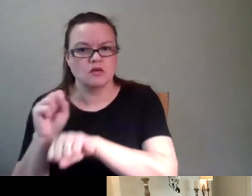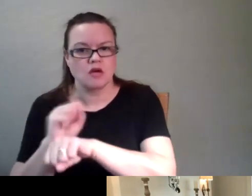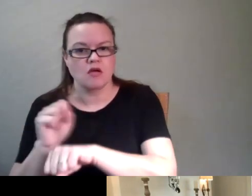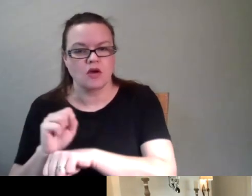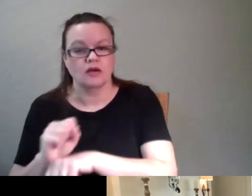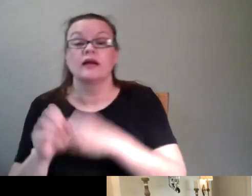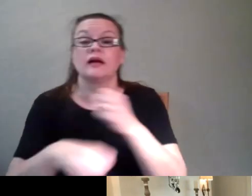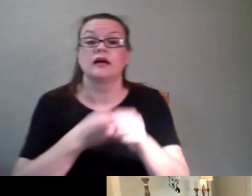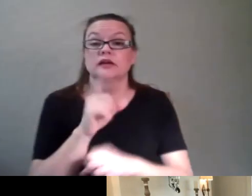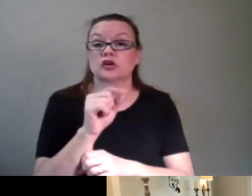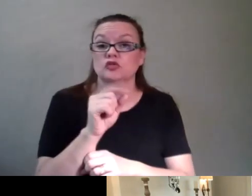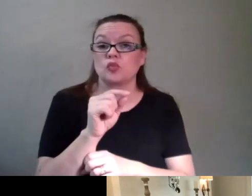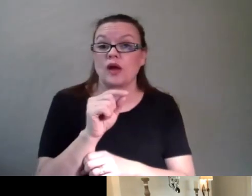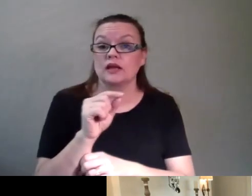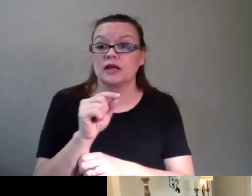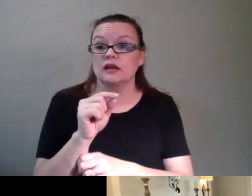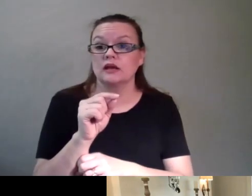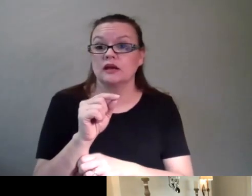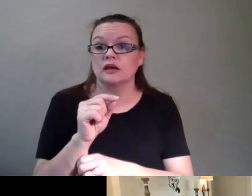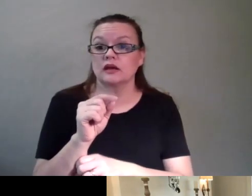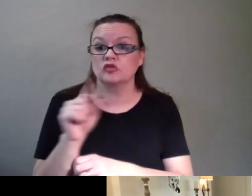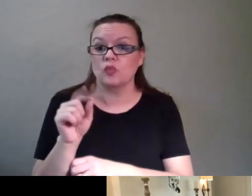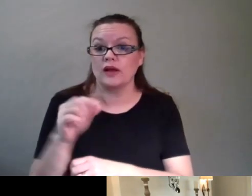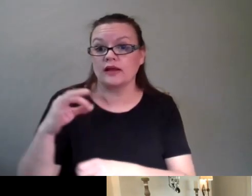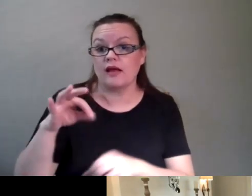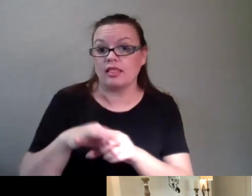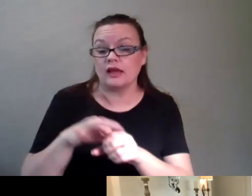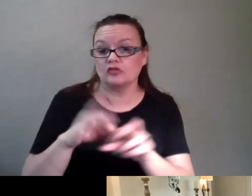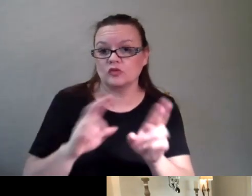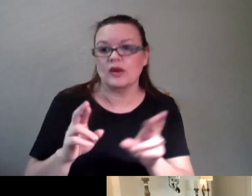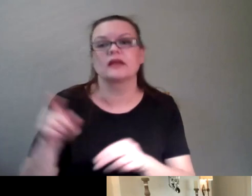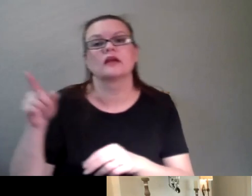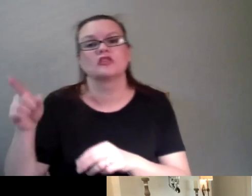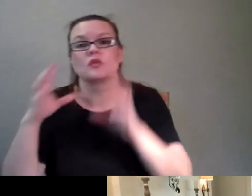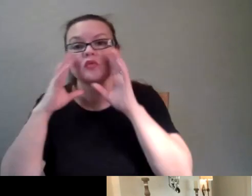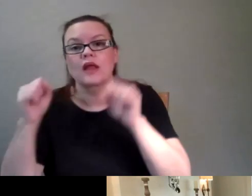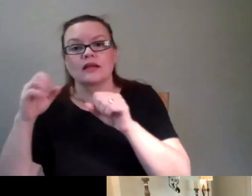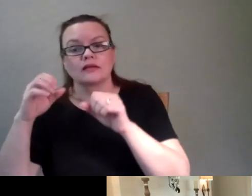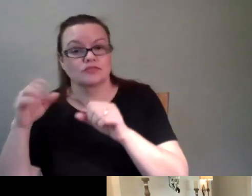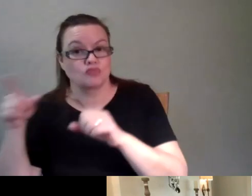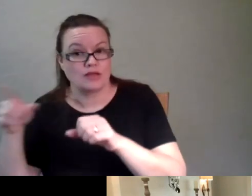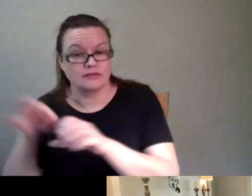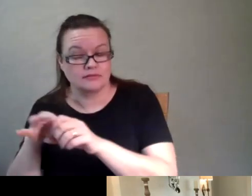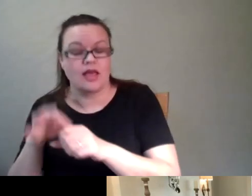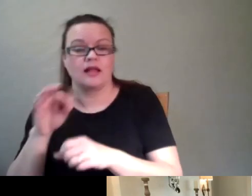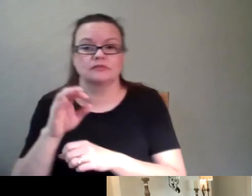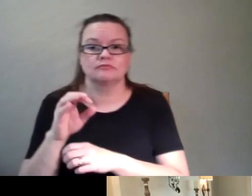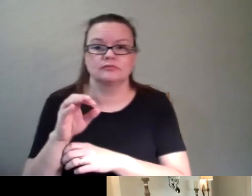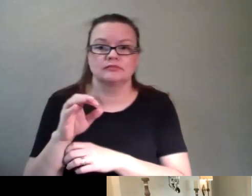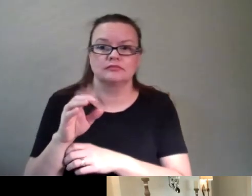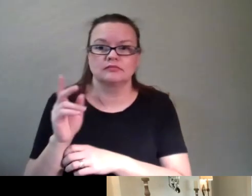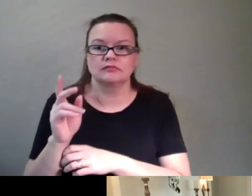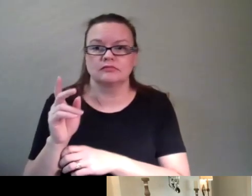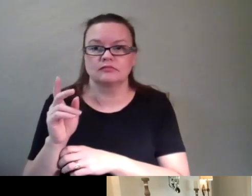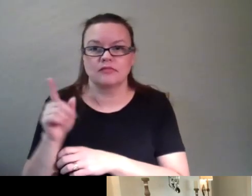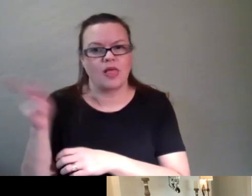Senator Gildebrand was running for president. Joni was running for re-election, and Gildebrand